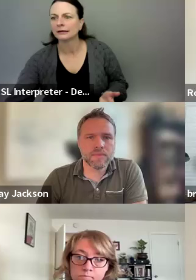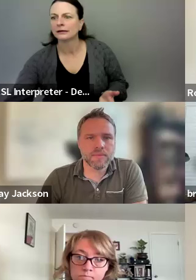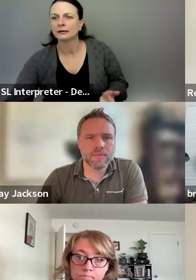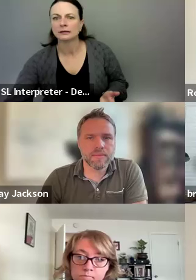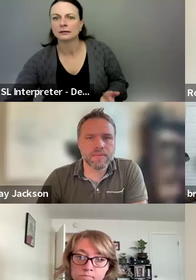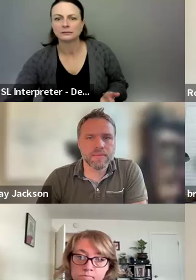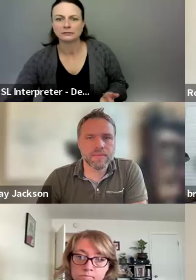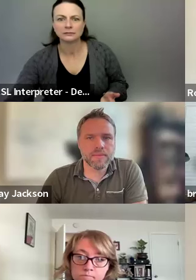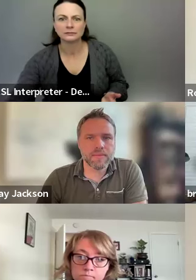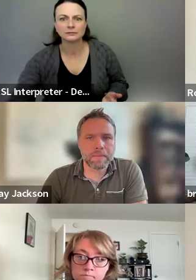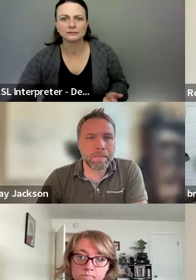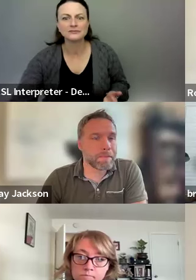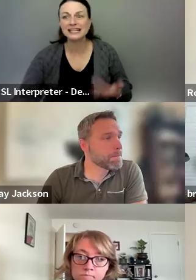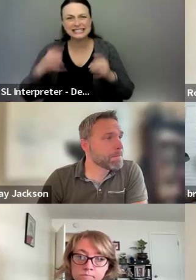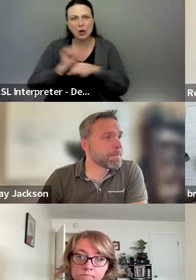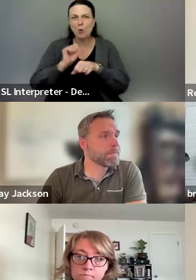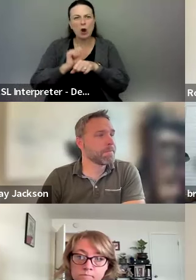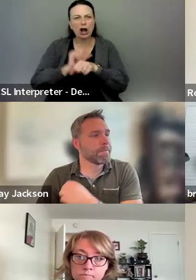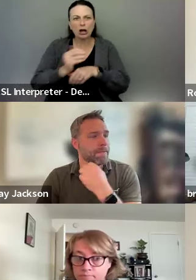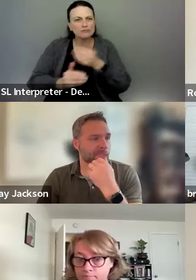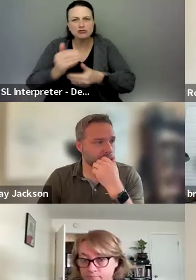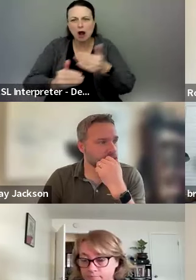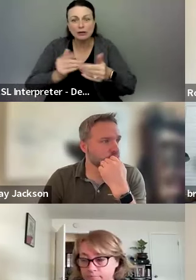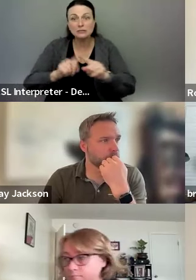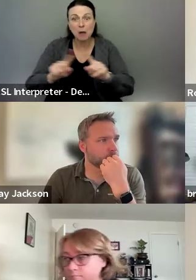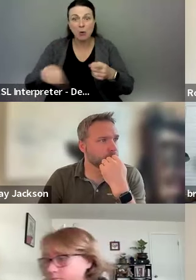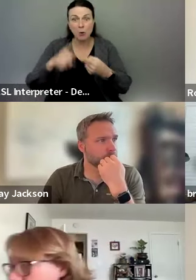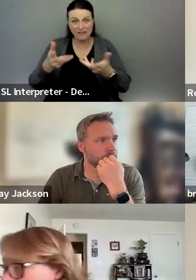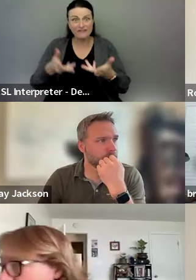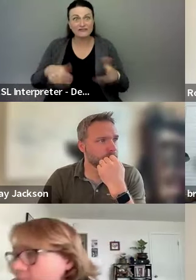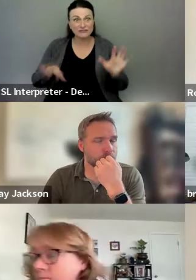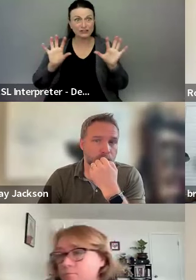work in progress. But yeah, once we have that finished,